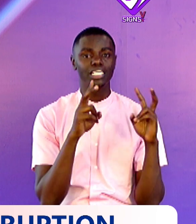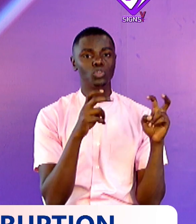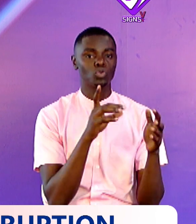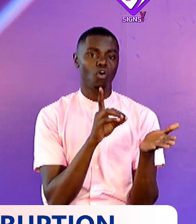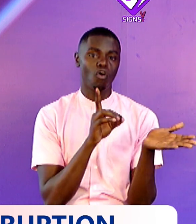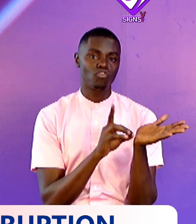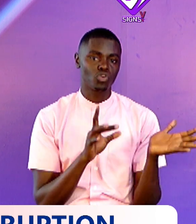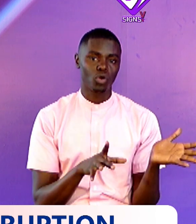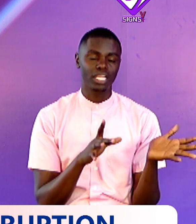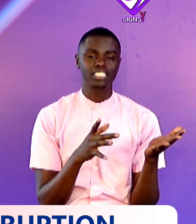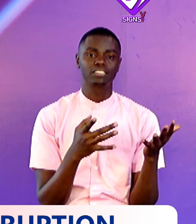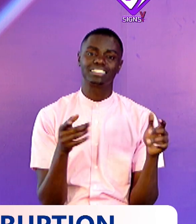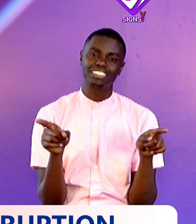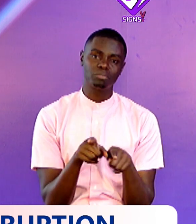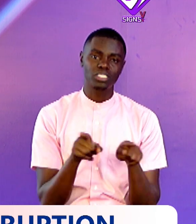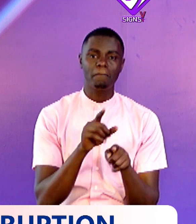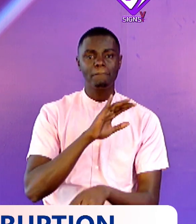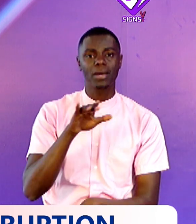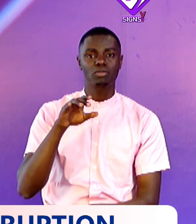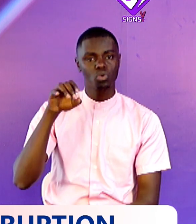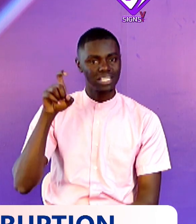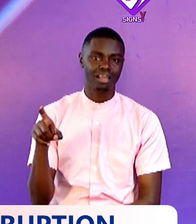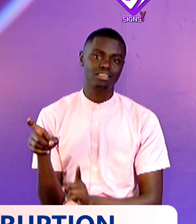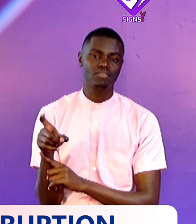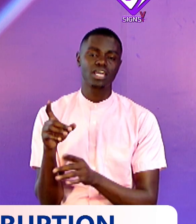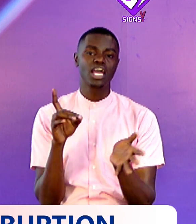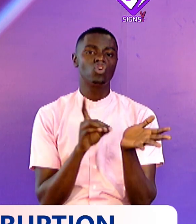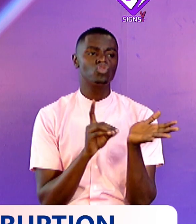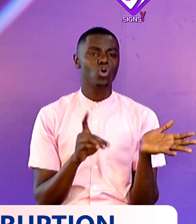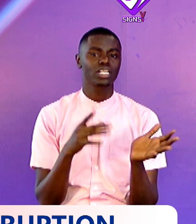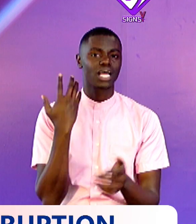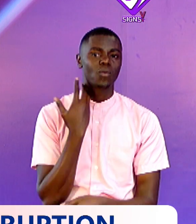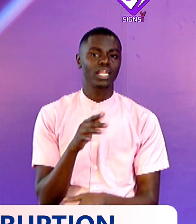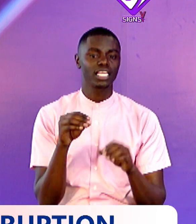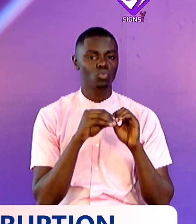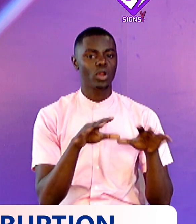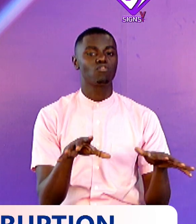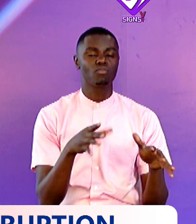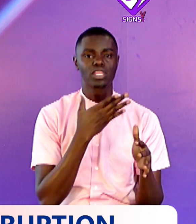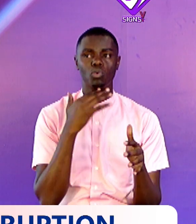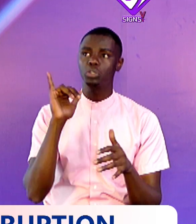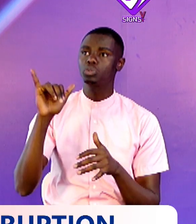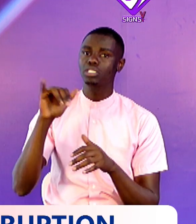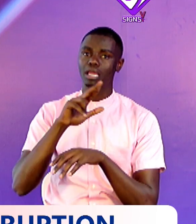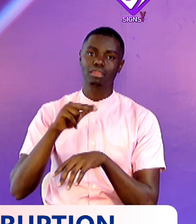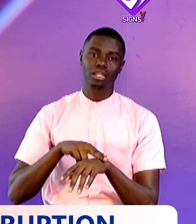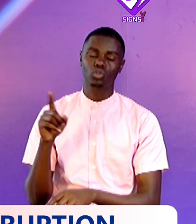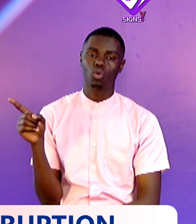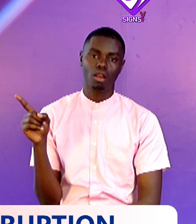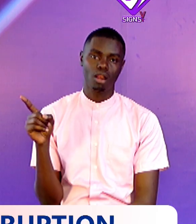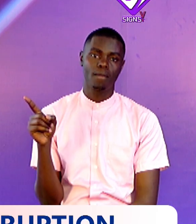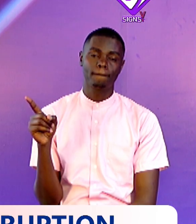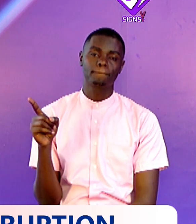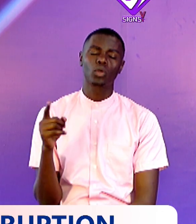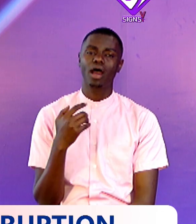doctors goes without saying. The doctors did not just want to be devolved. They wanted to stay. They had a reason. So